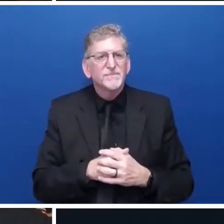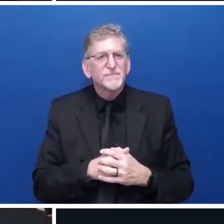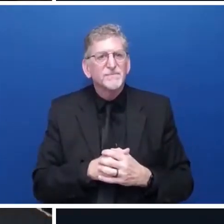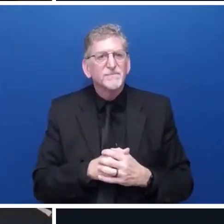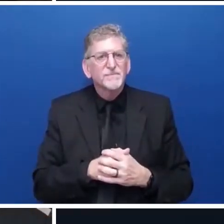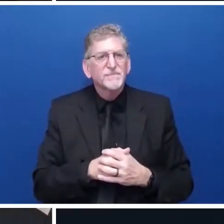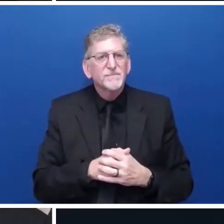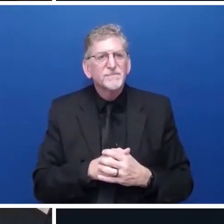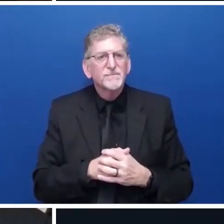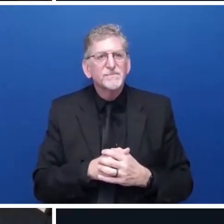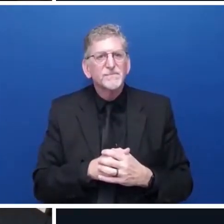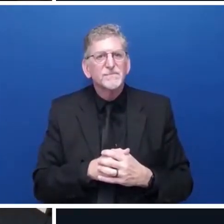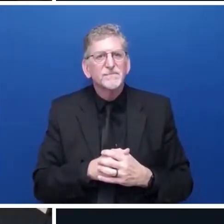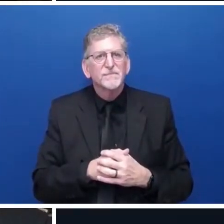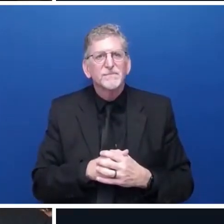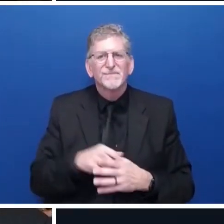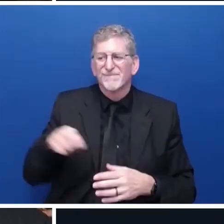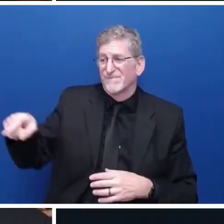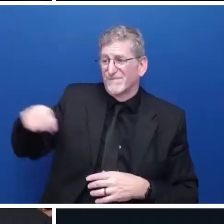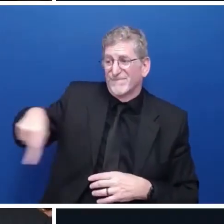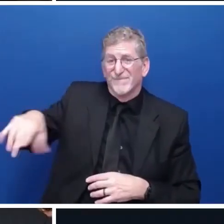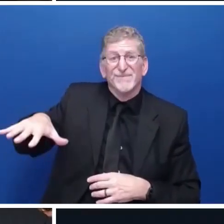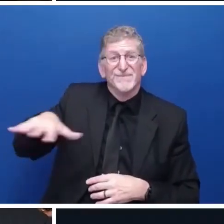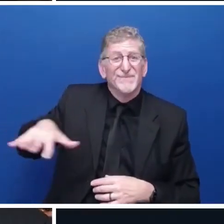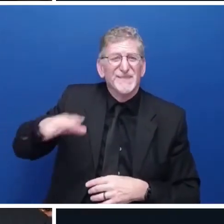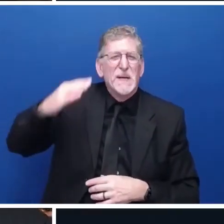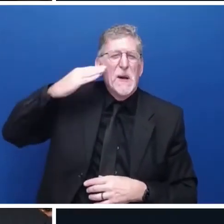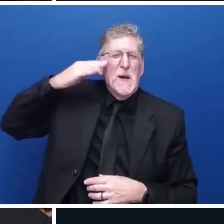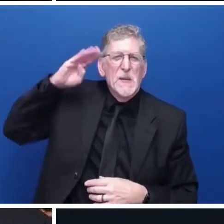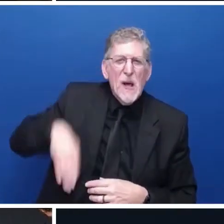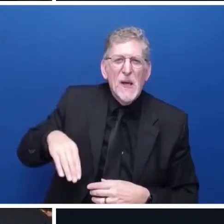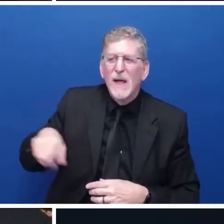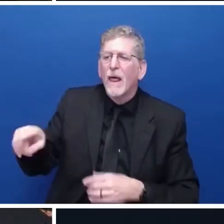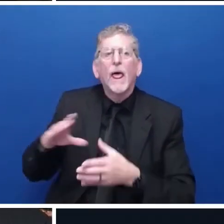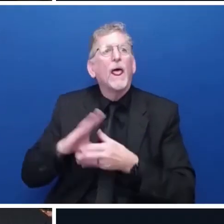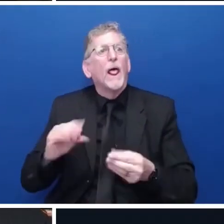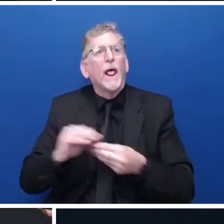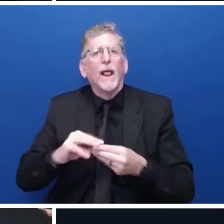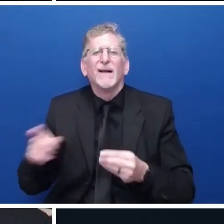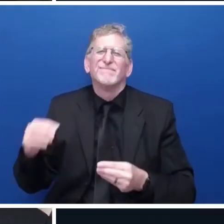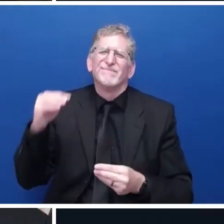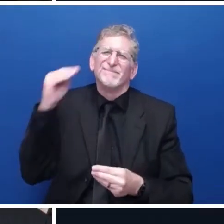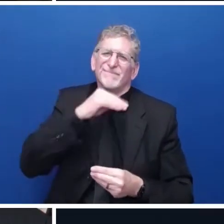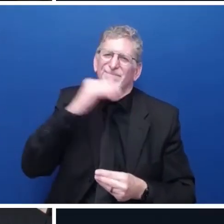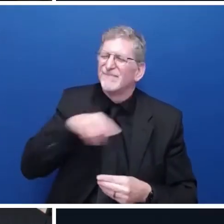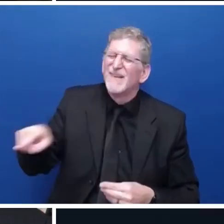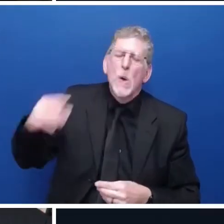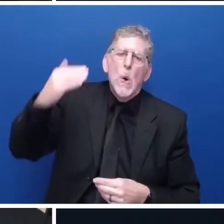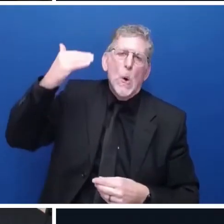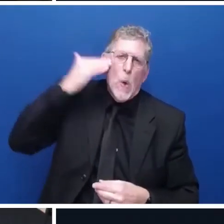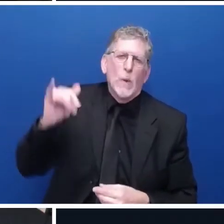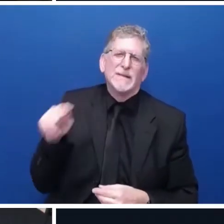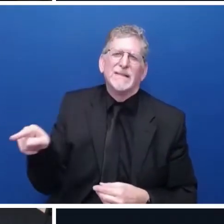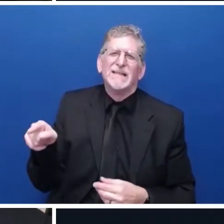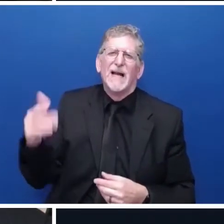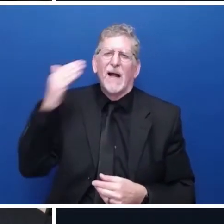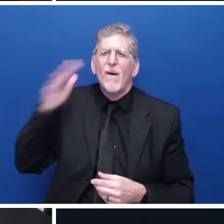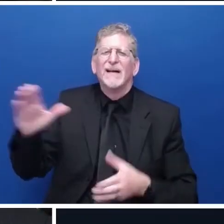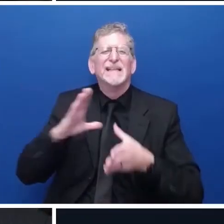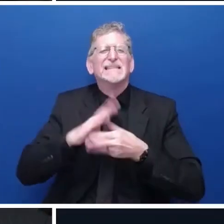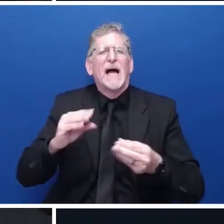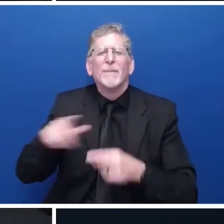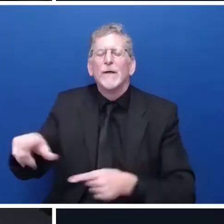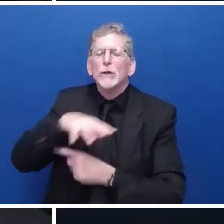They knew their statements were a lie. They knew it. They knew their statements were a dirty, rotten lie. Their